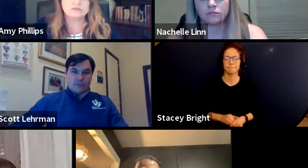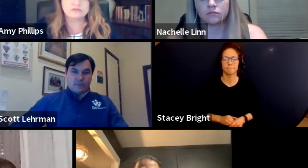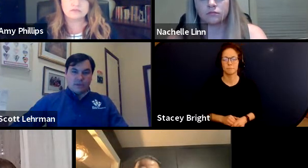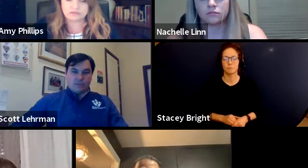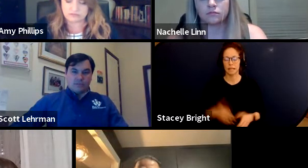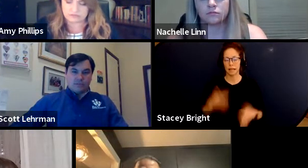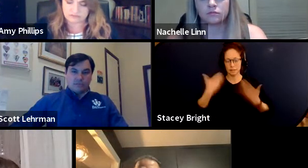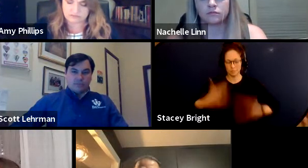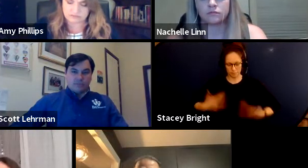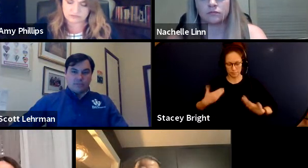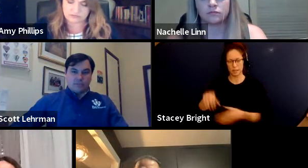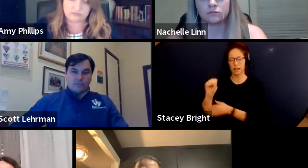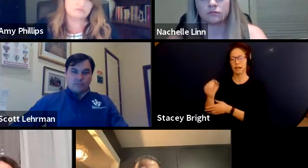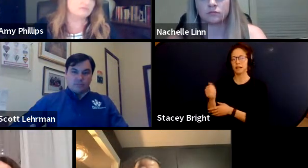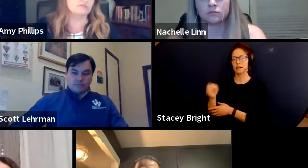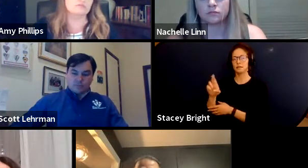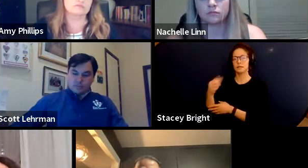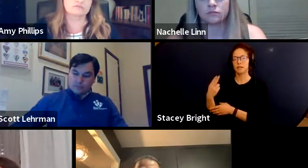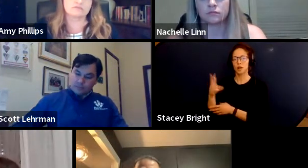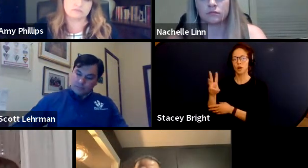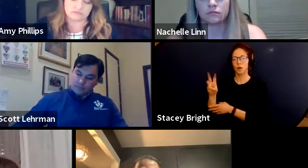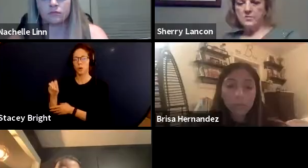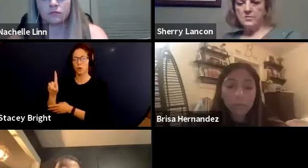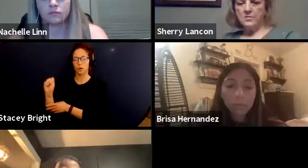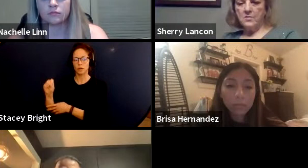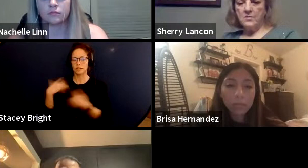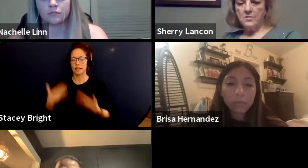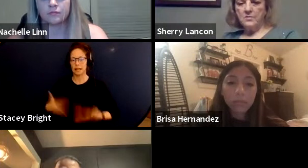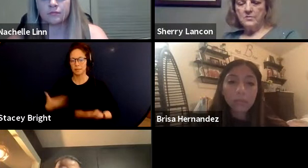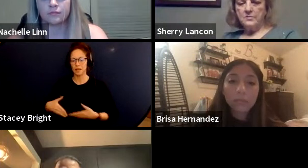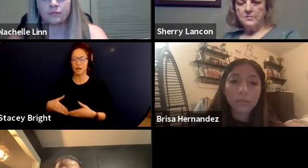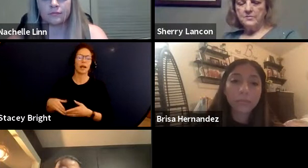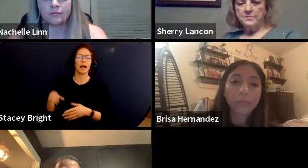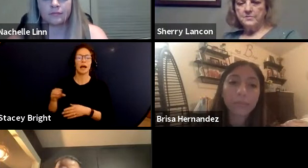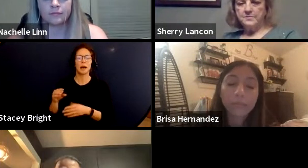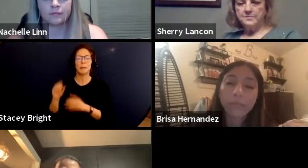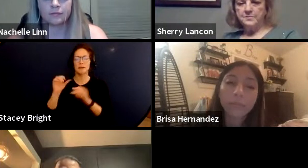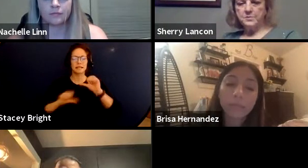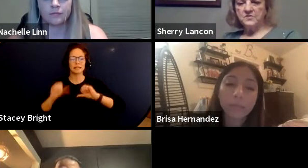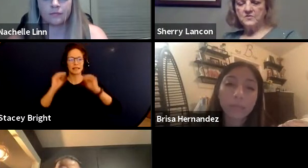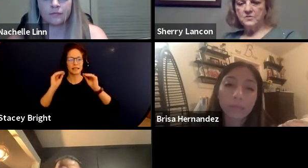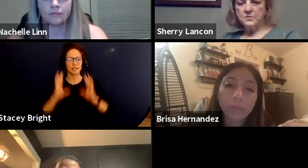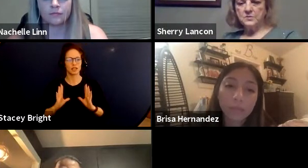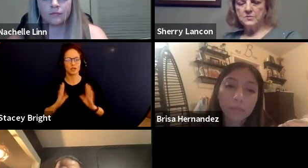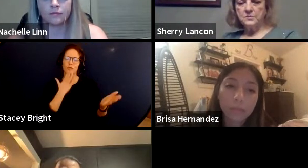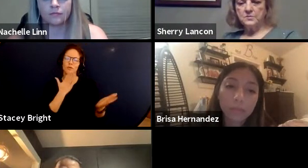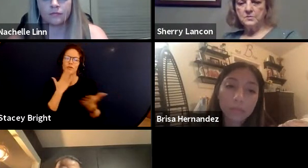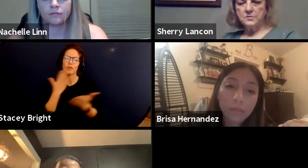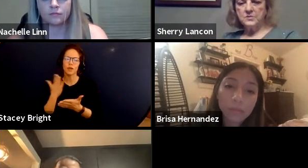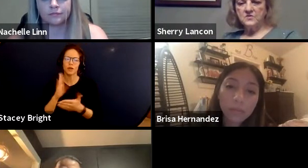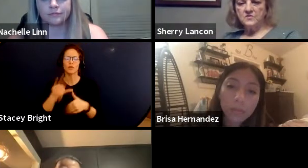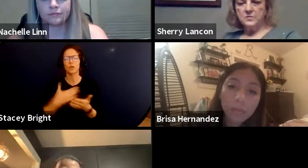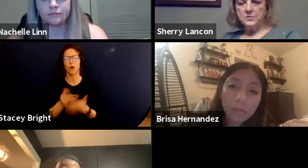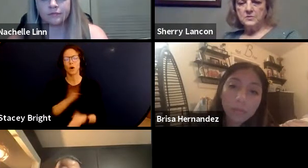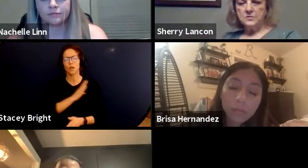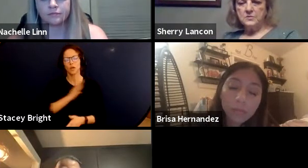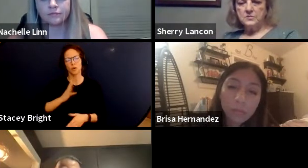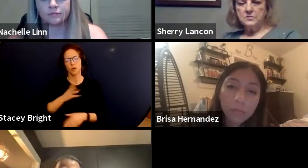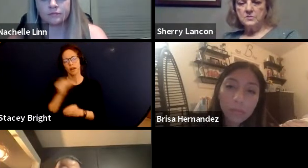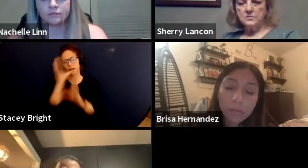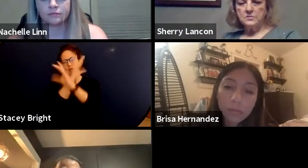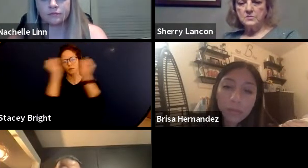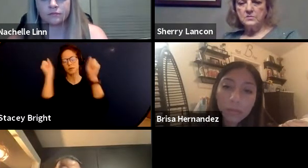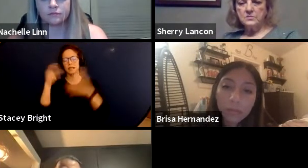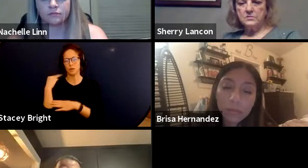Sarah Woods, and I'm an 8th grade science teacher at Ray Reynolds Middle School. My thanks to the board and superintendent for the difficult work they are